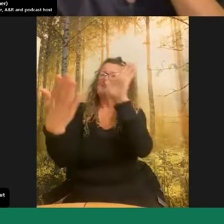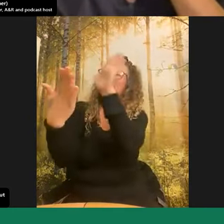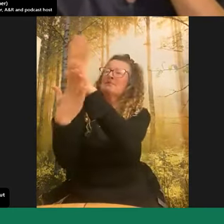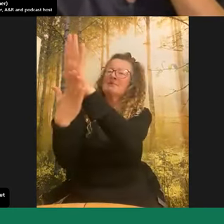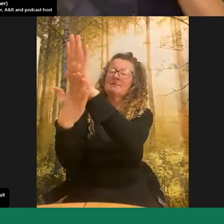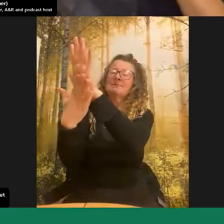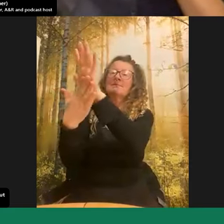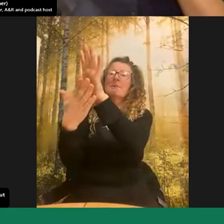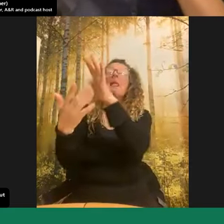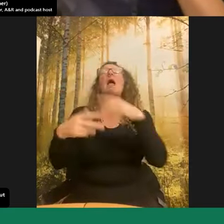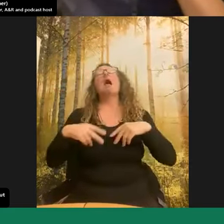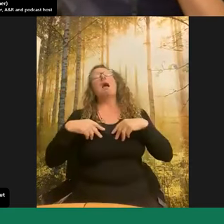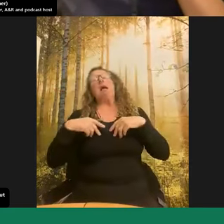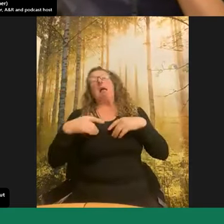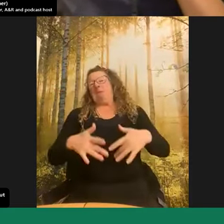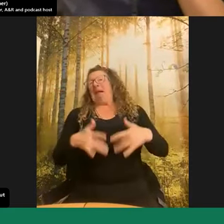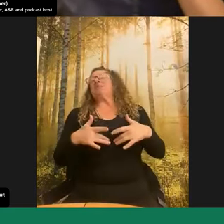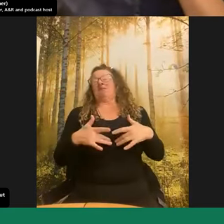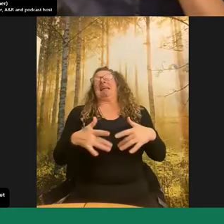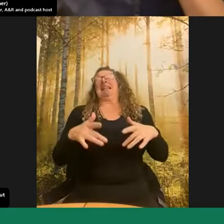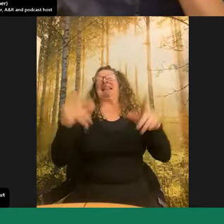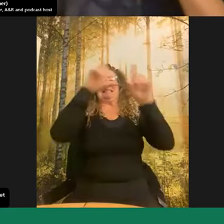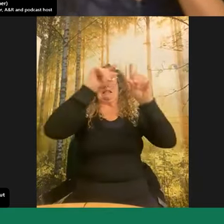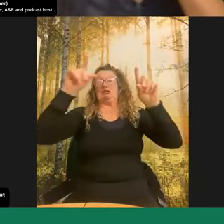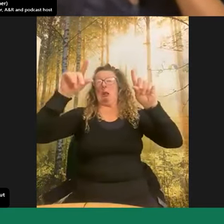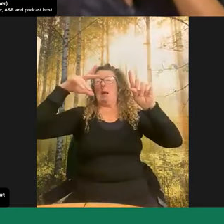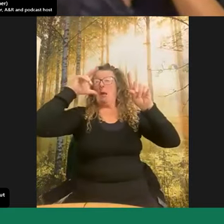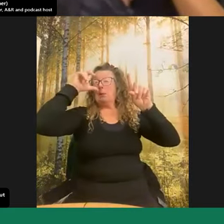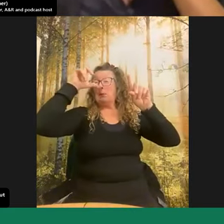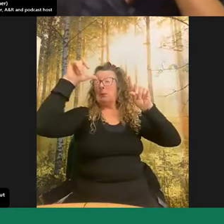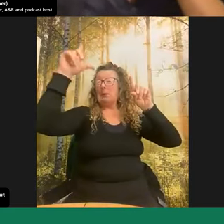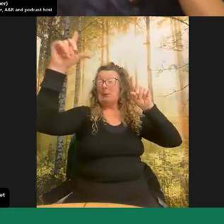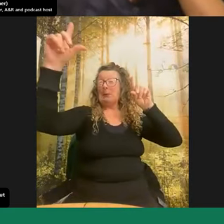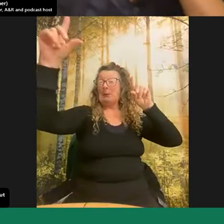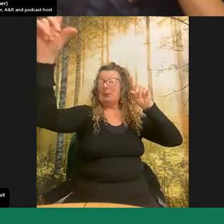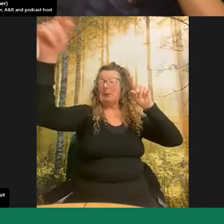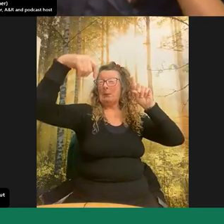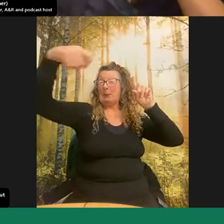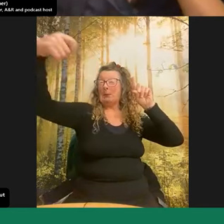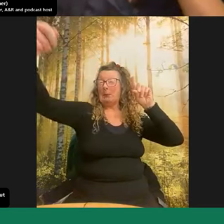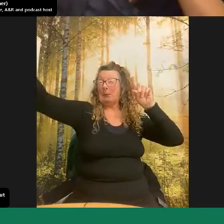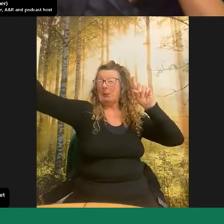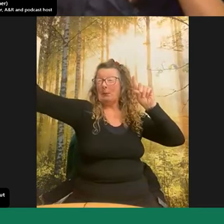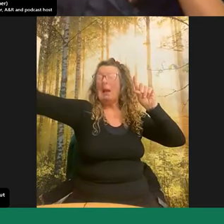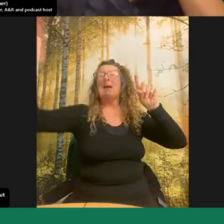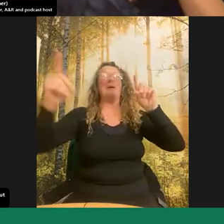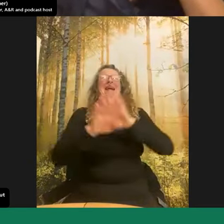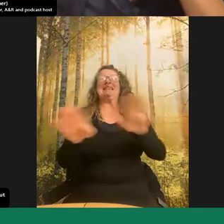I see digital space as infinite, but it's kind of not, because I've discovered if I put too much into a